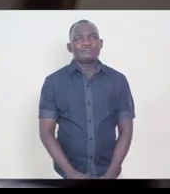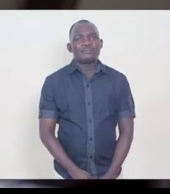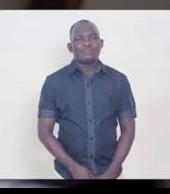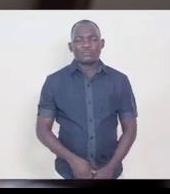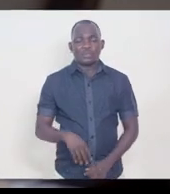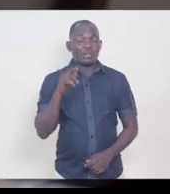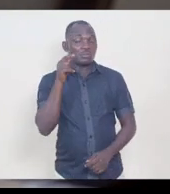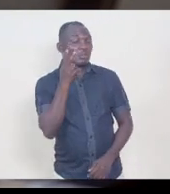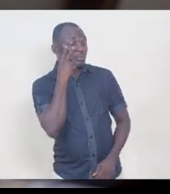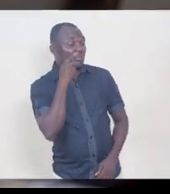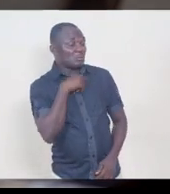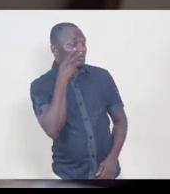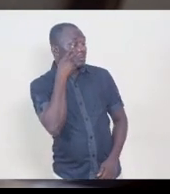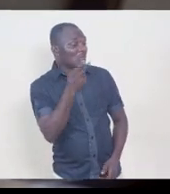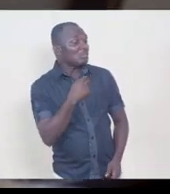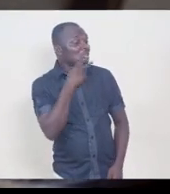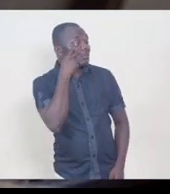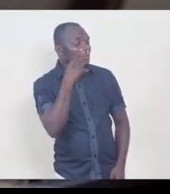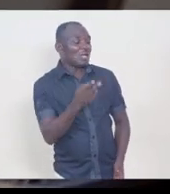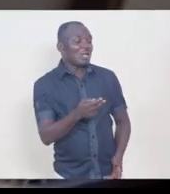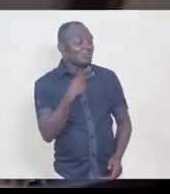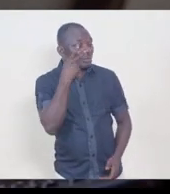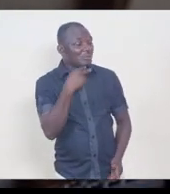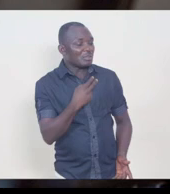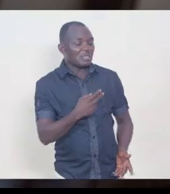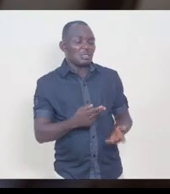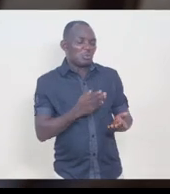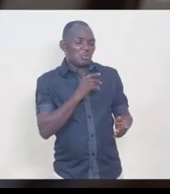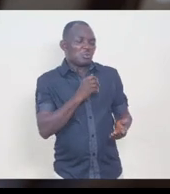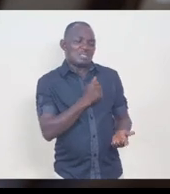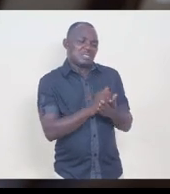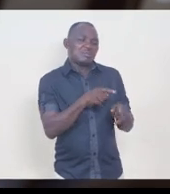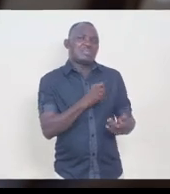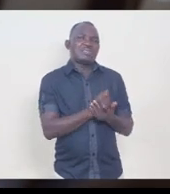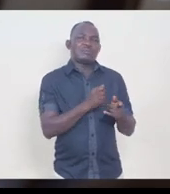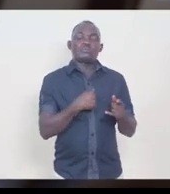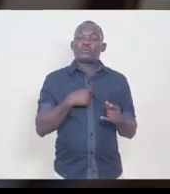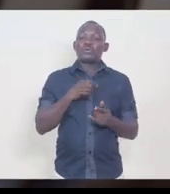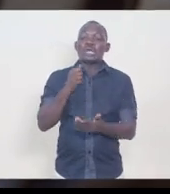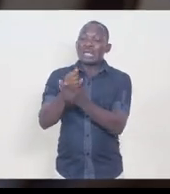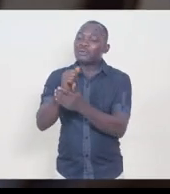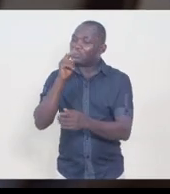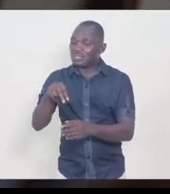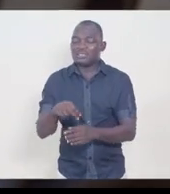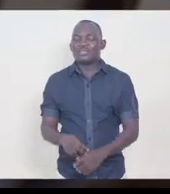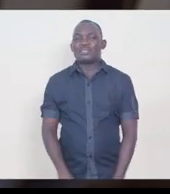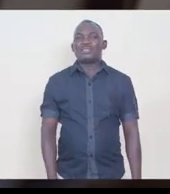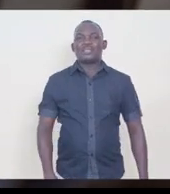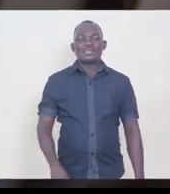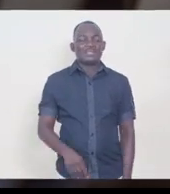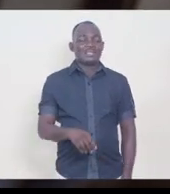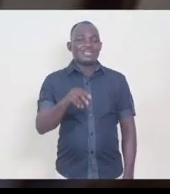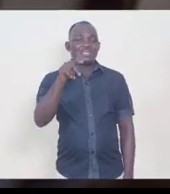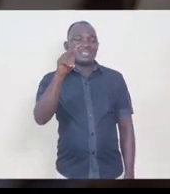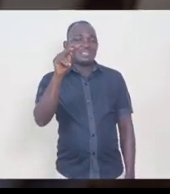Are you spying on me? Some will say helping you. Well, I don't need your help. Oh, you do. 13